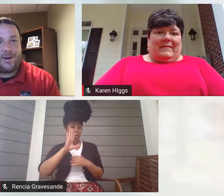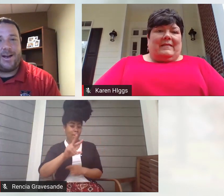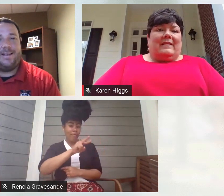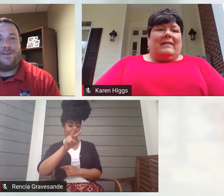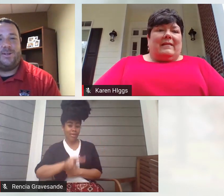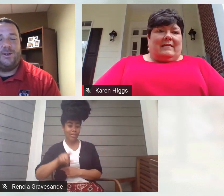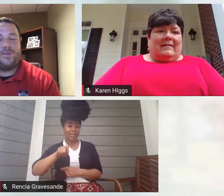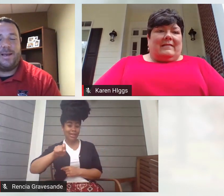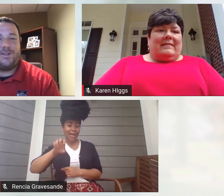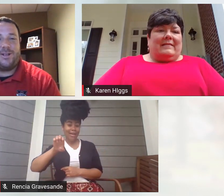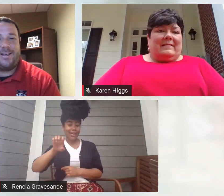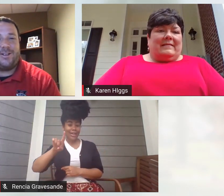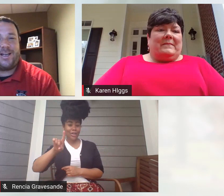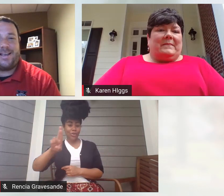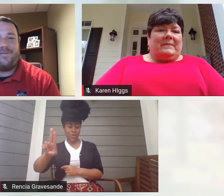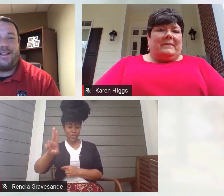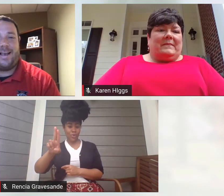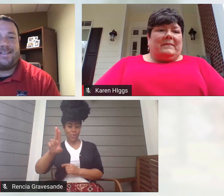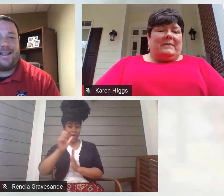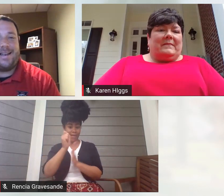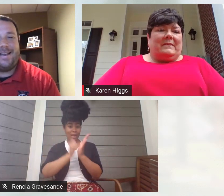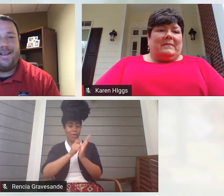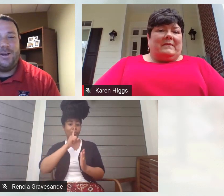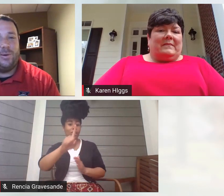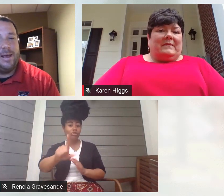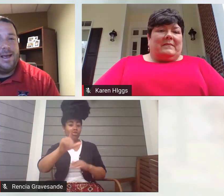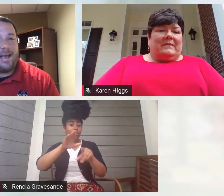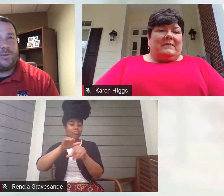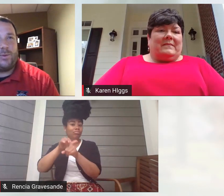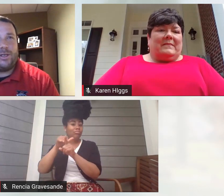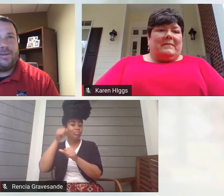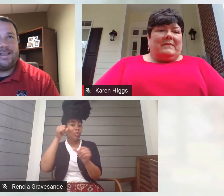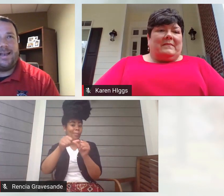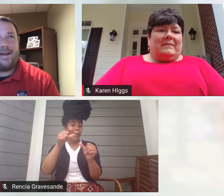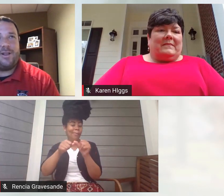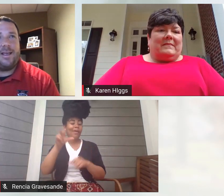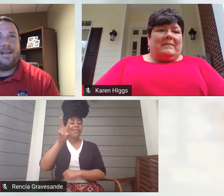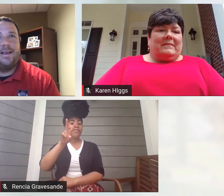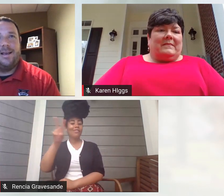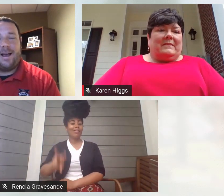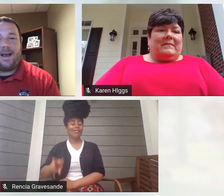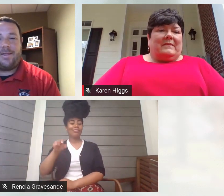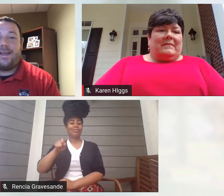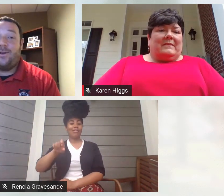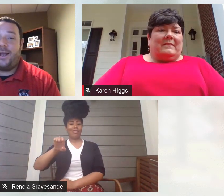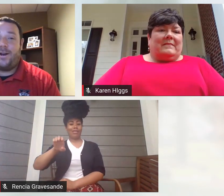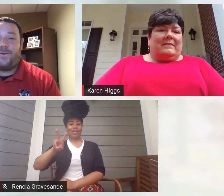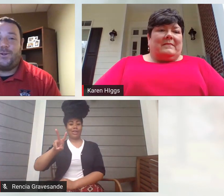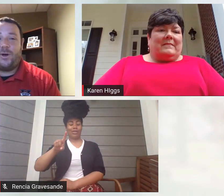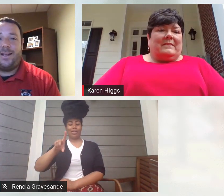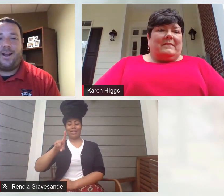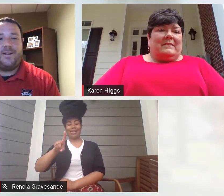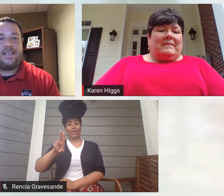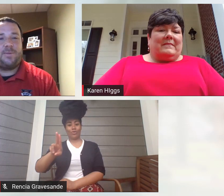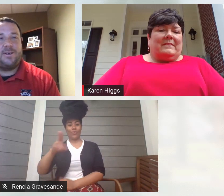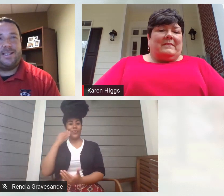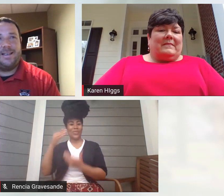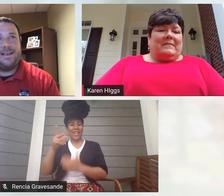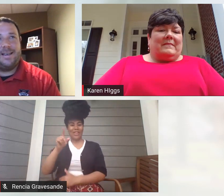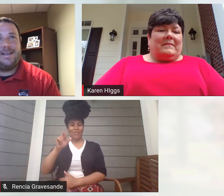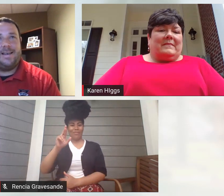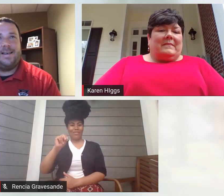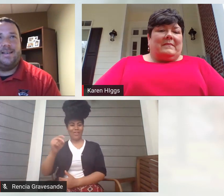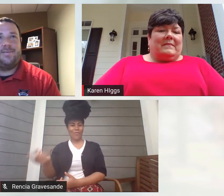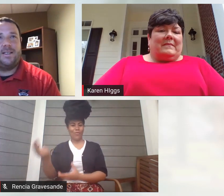email account. All right. So students, make sure that you're checking valdosta.edu. That's where we're going to be sending everything. Thank you, Karen, for joining. Our next